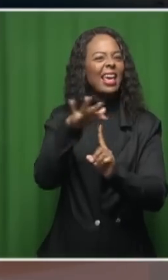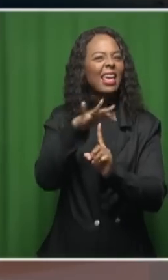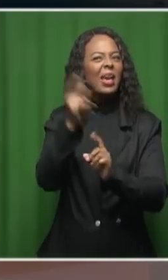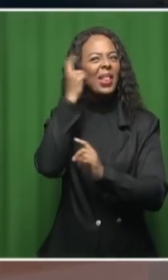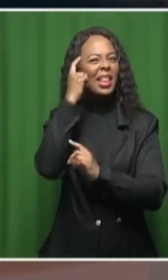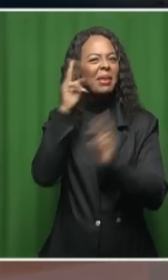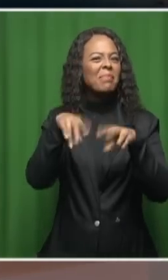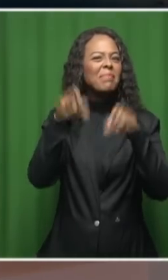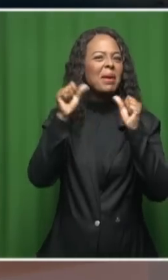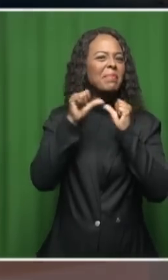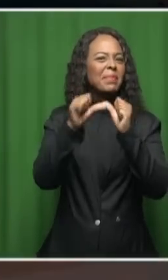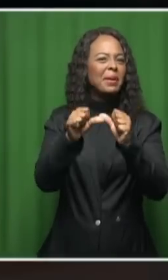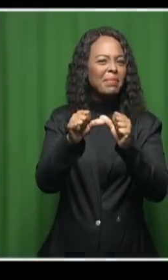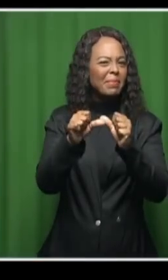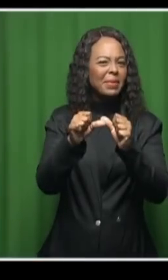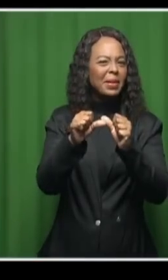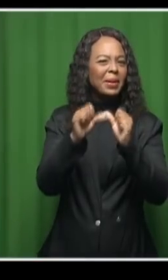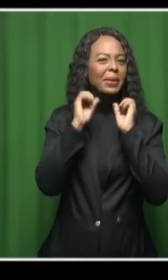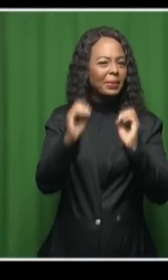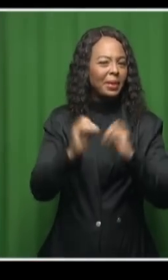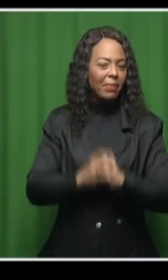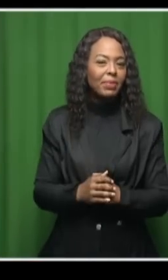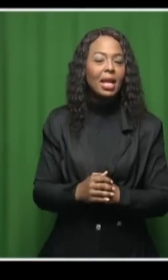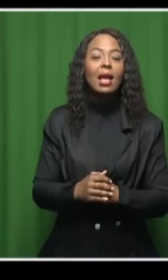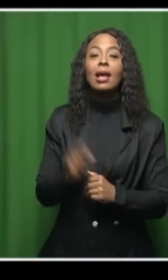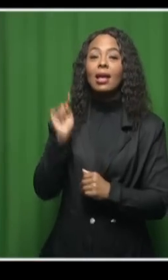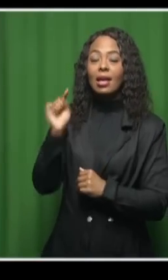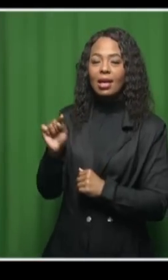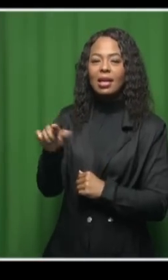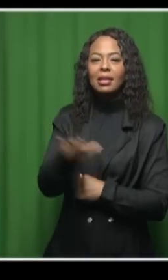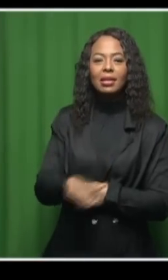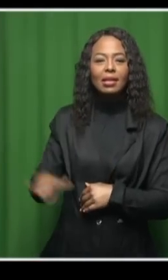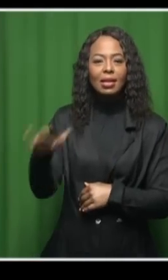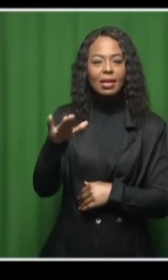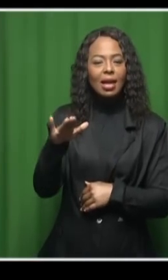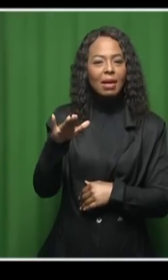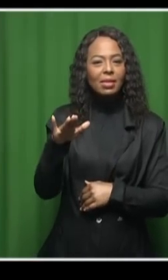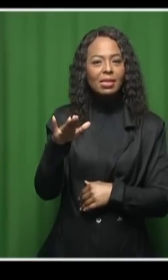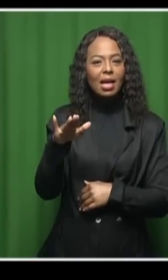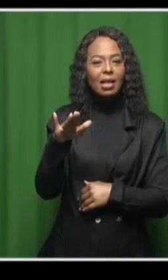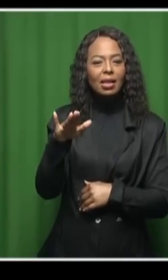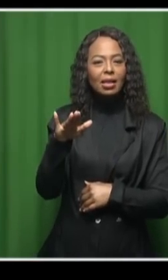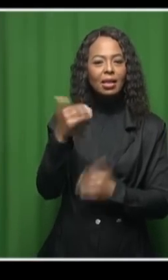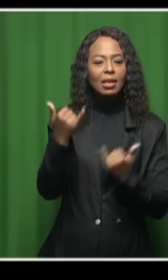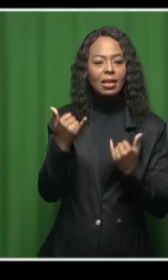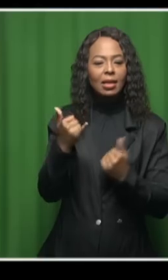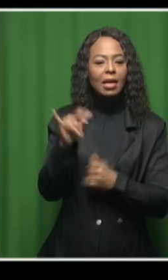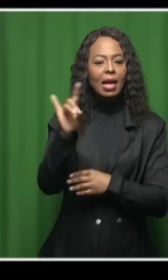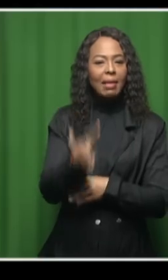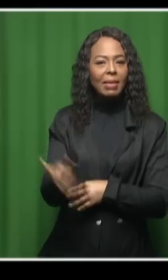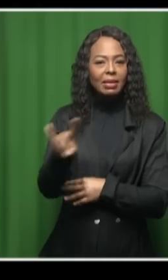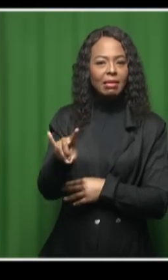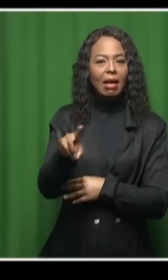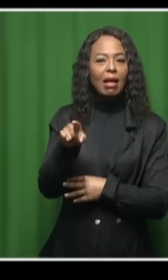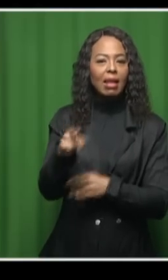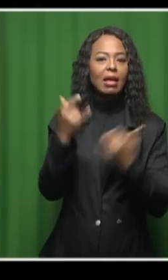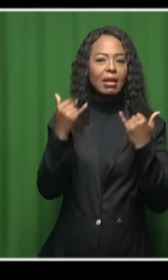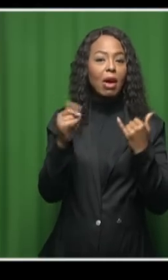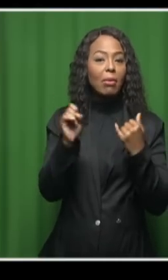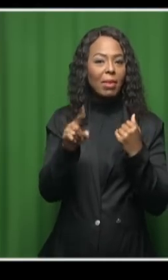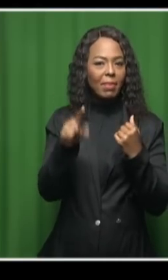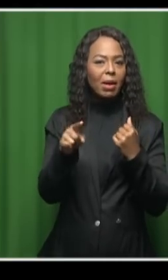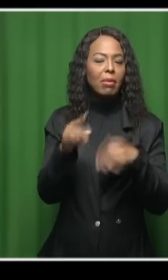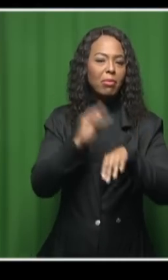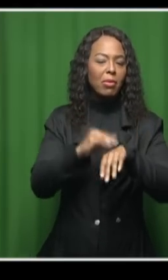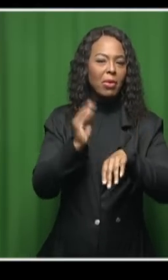Let's get into trending topics for now. And of course, Hammanskraal is a very, very big talking point. And in fact, more of a talking point, it's a very worrying